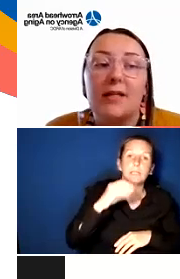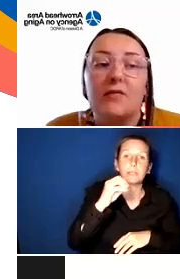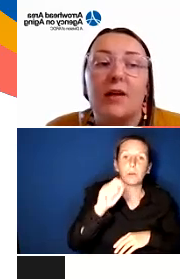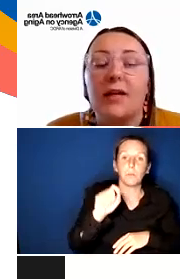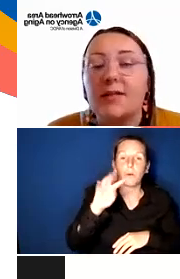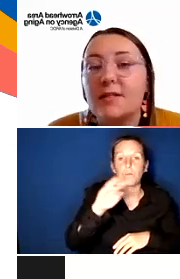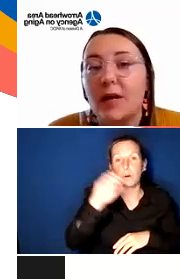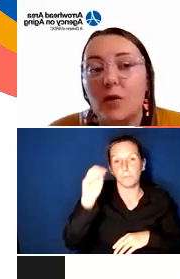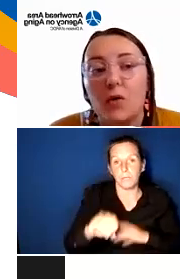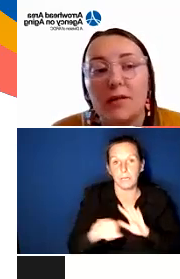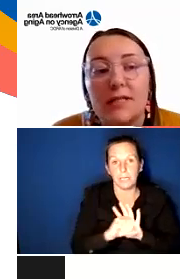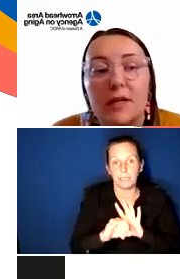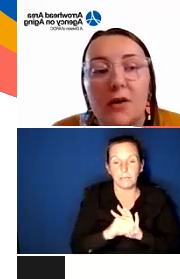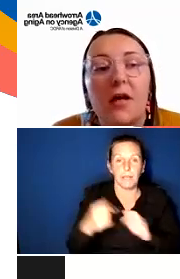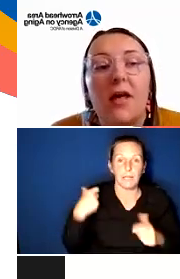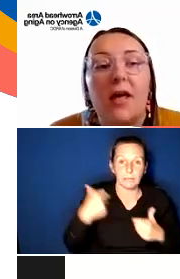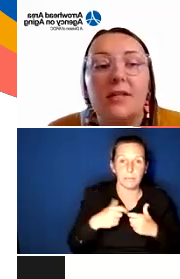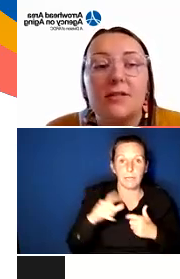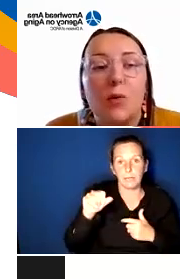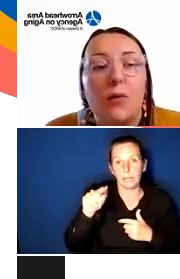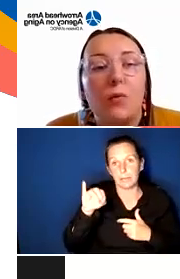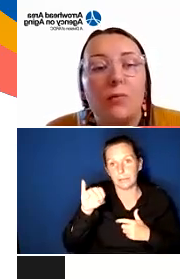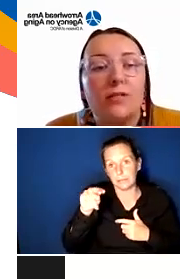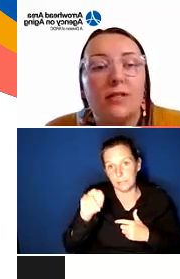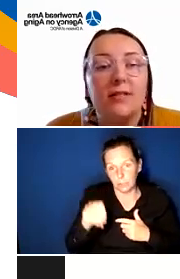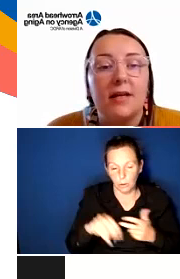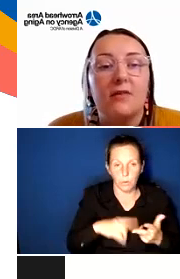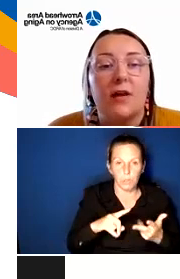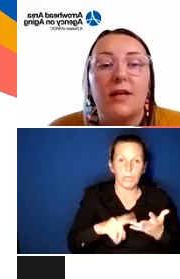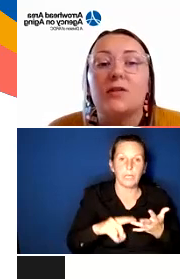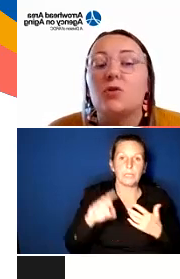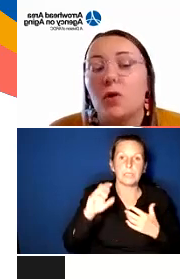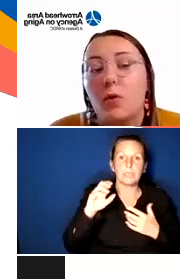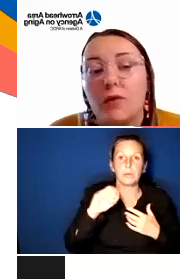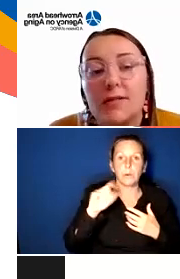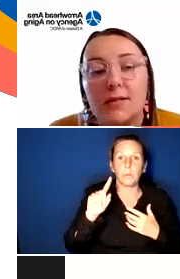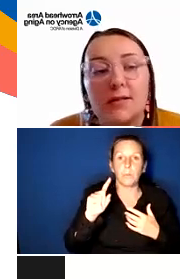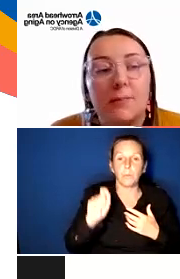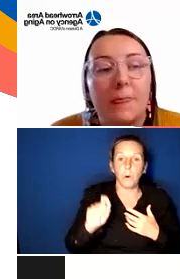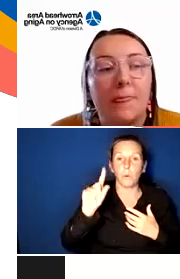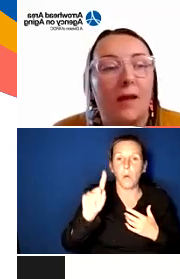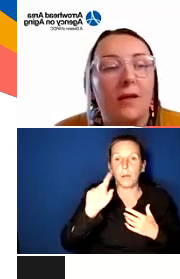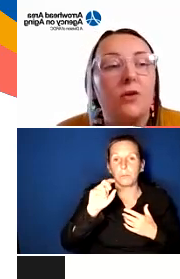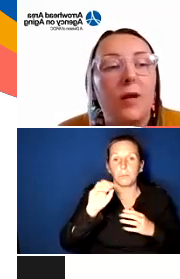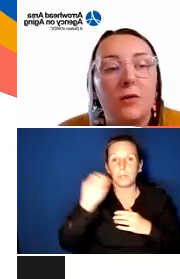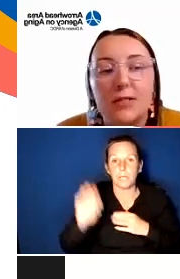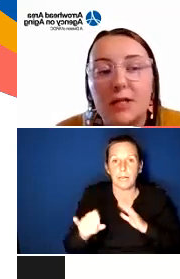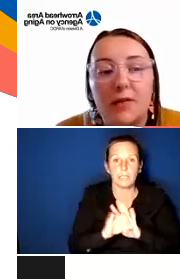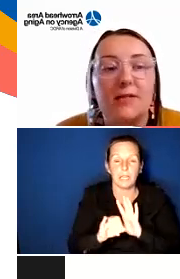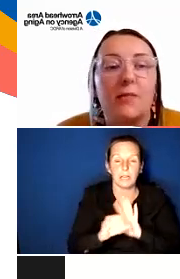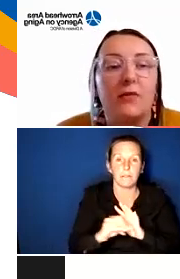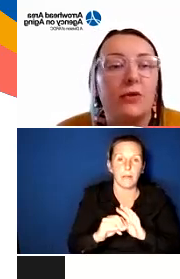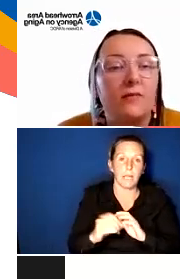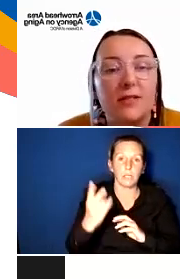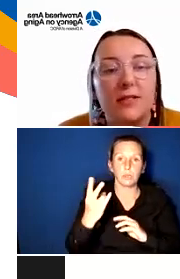0.4% identifying as Hispanic or Latino, and 0.1% identifying as 2 or more races. And you may notice here